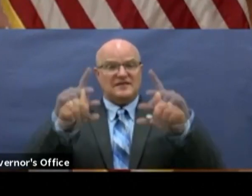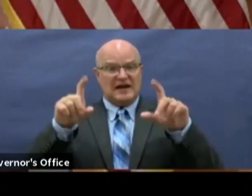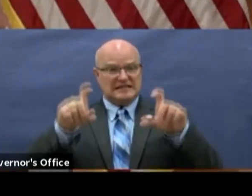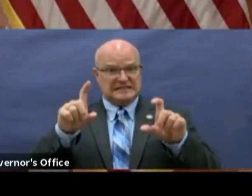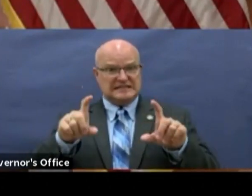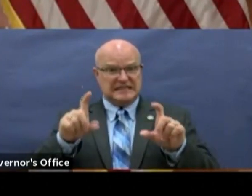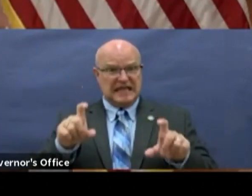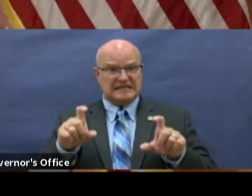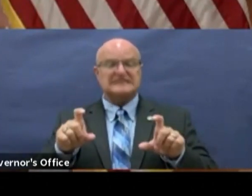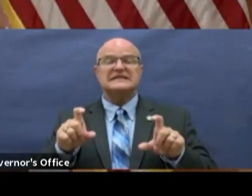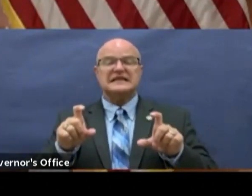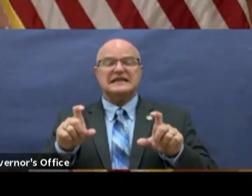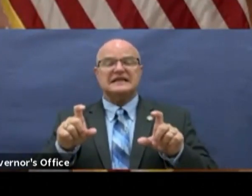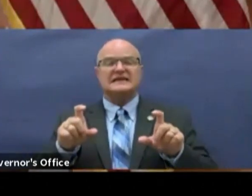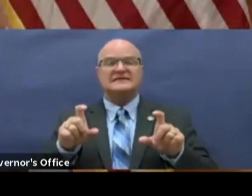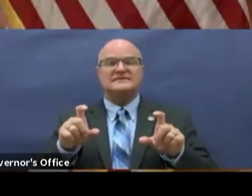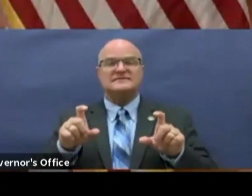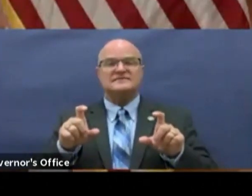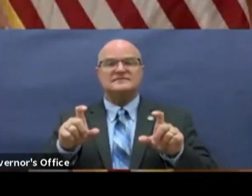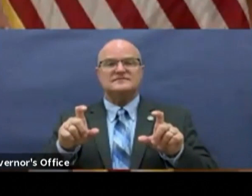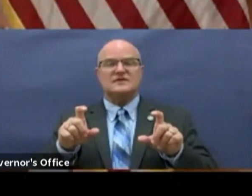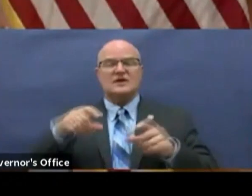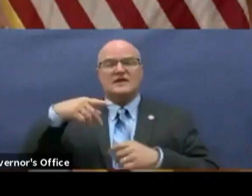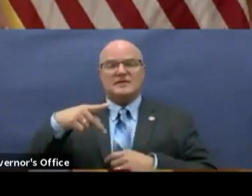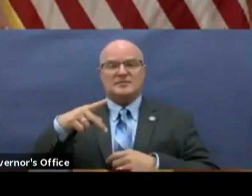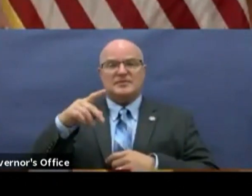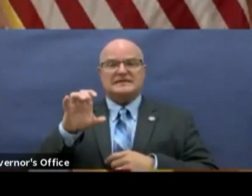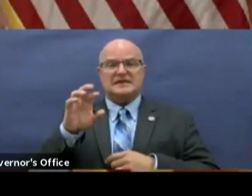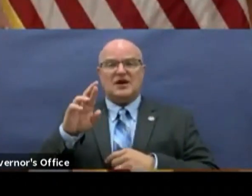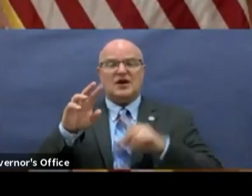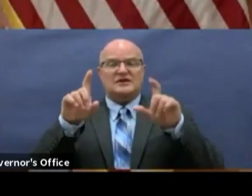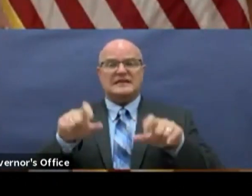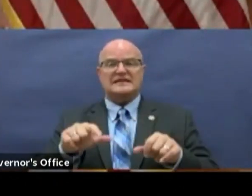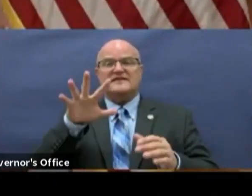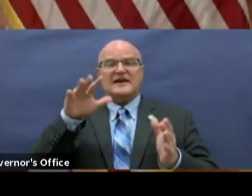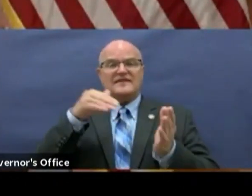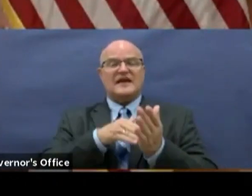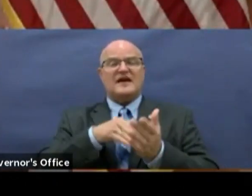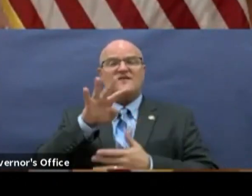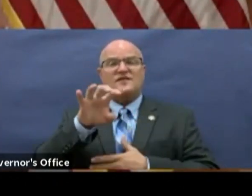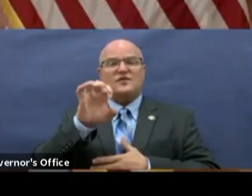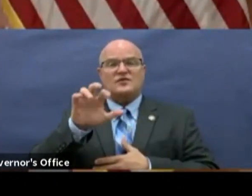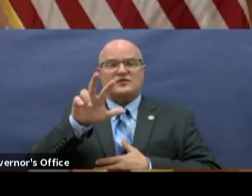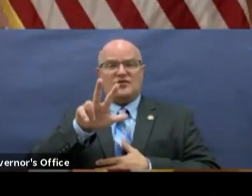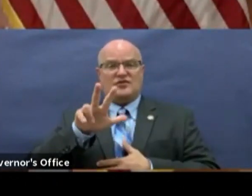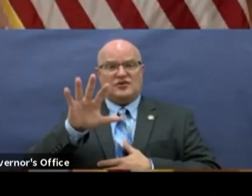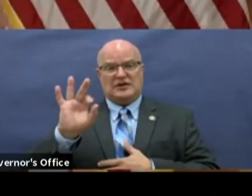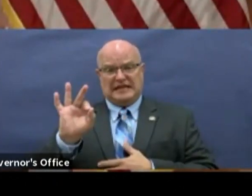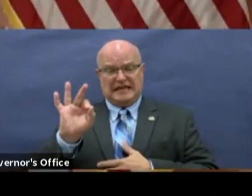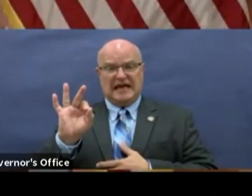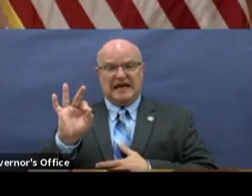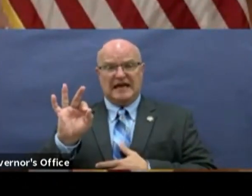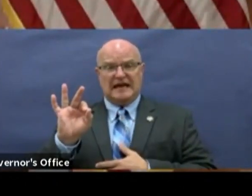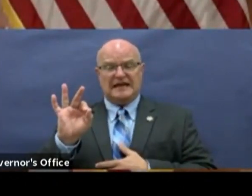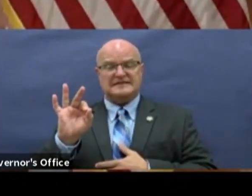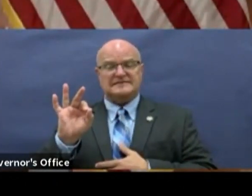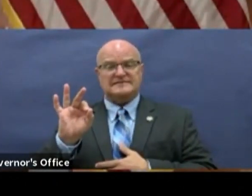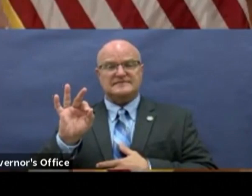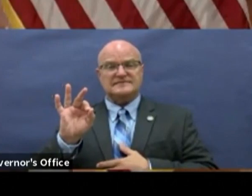testing was PCR test was 5,439, and